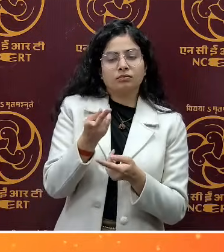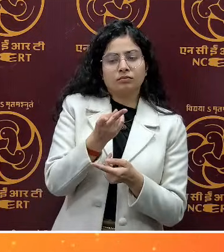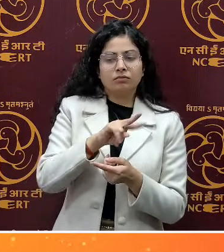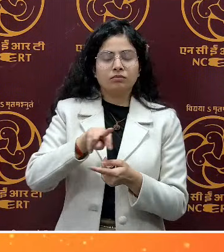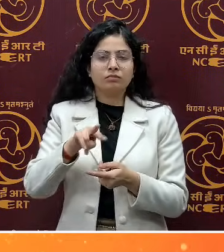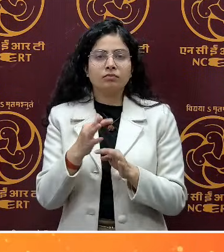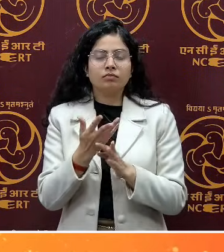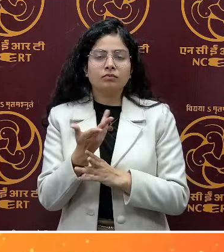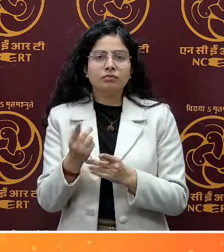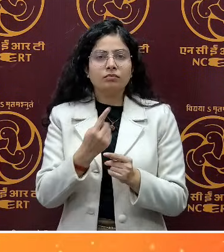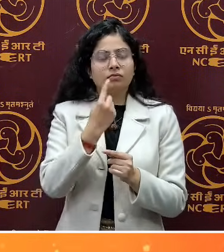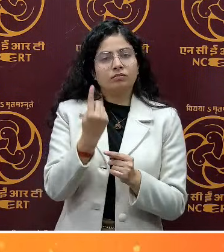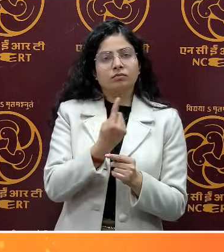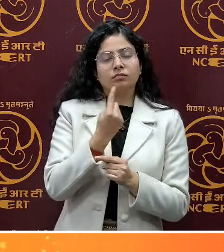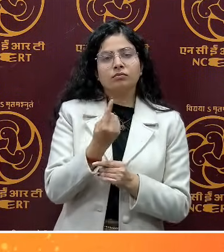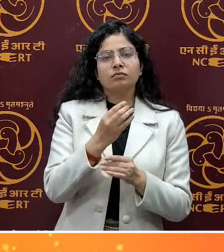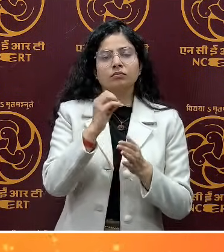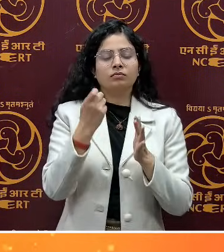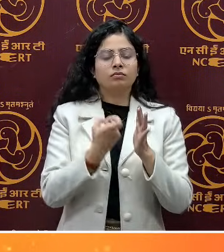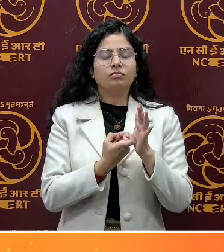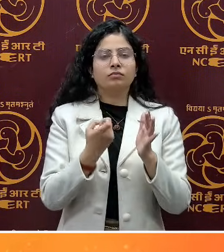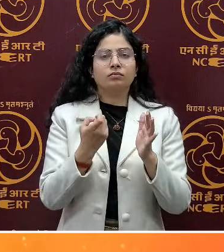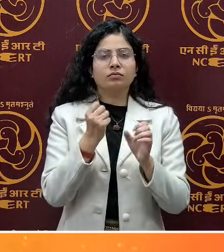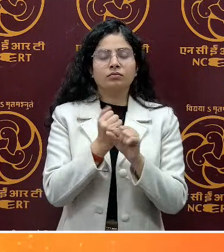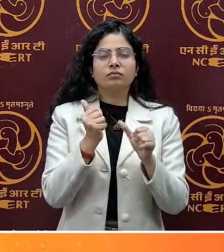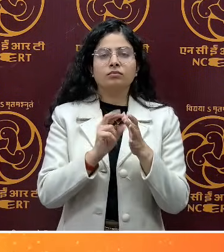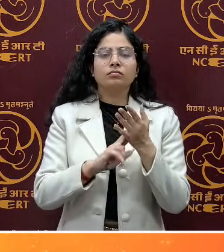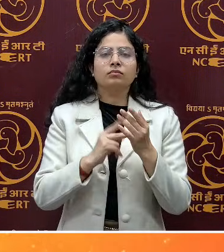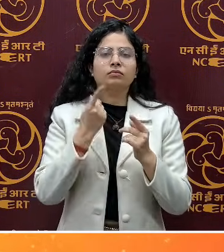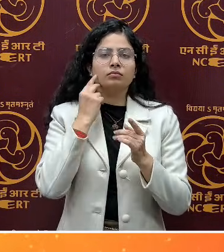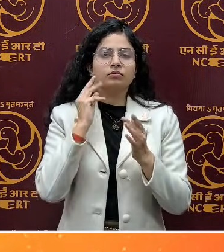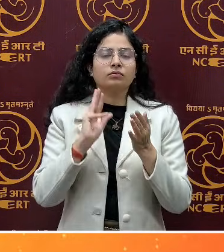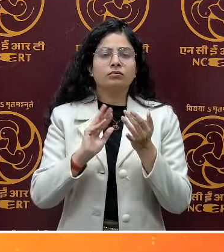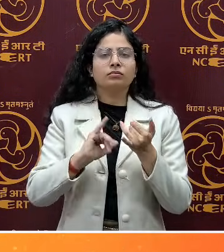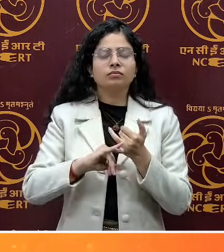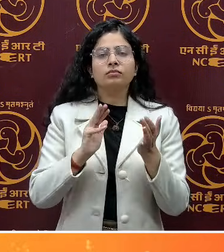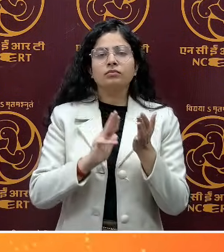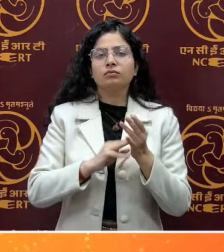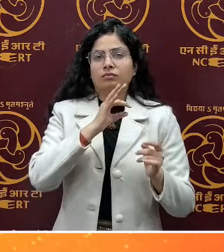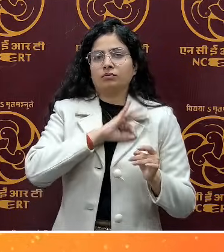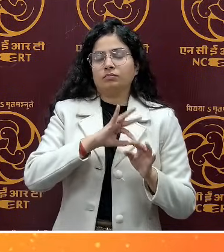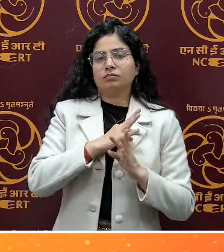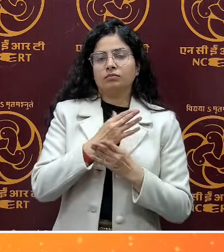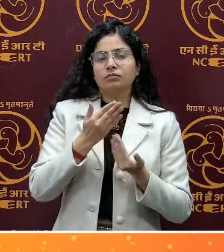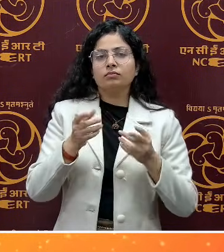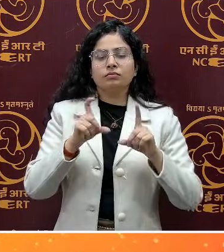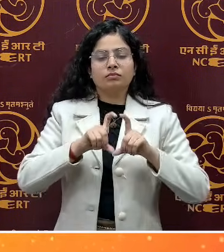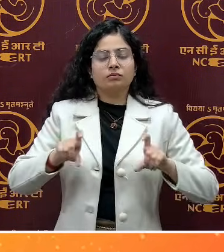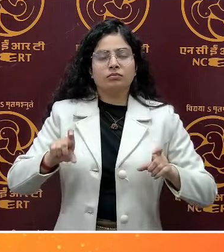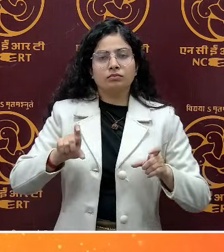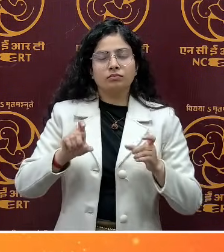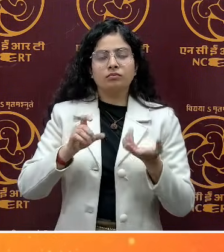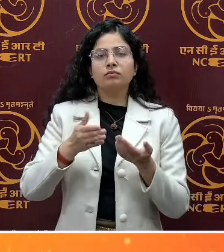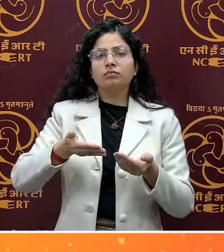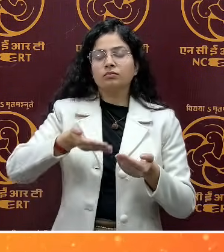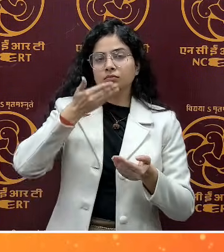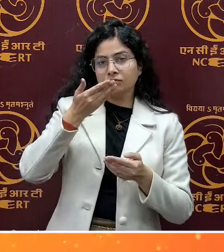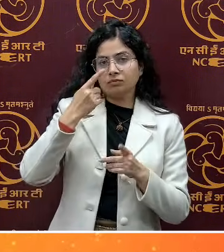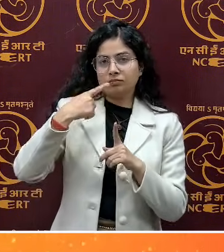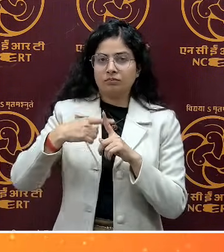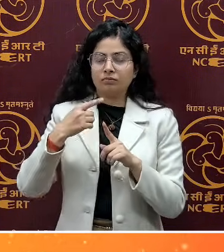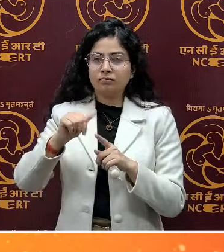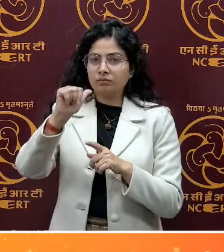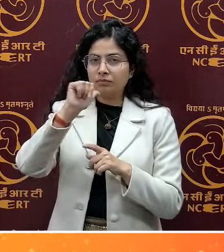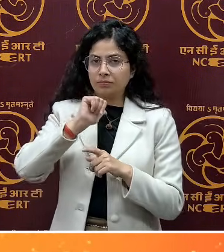the individual organism gets benefited, right? The organism, it gets clean air and water. They